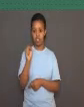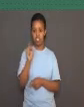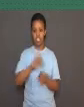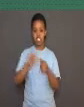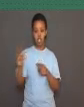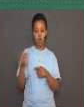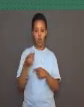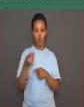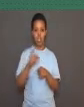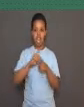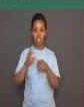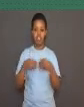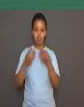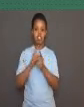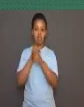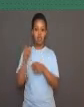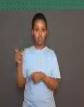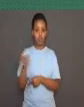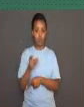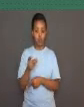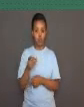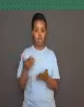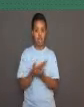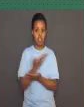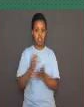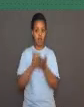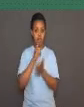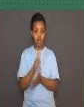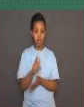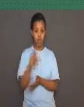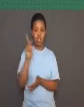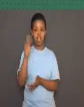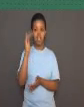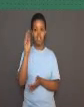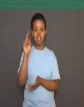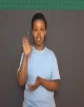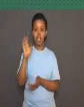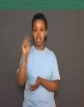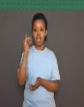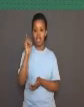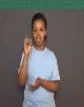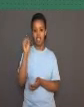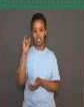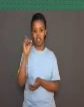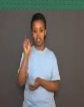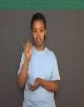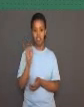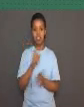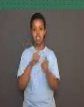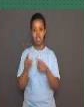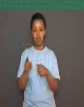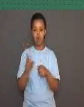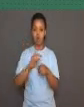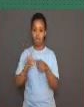specific, directed motions in response to stimuli, whereas kinesis is a